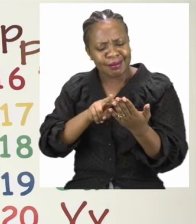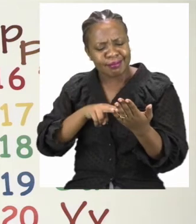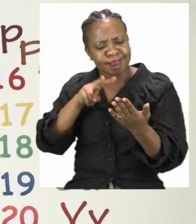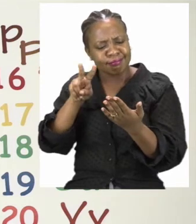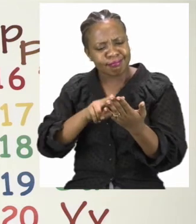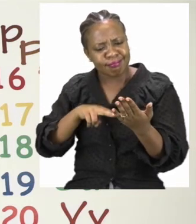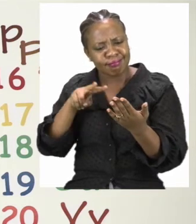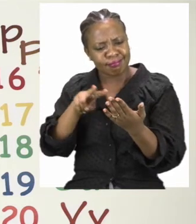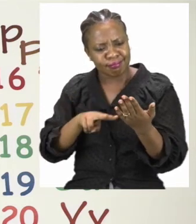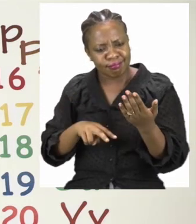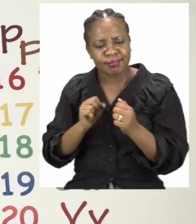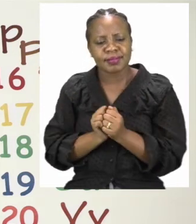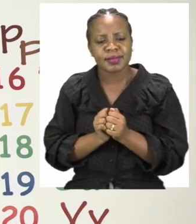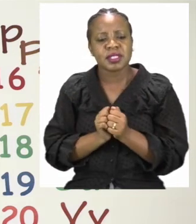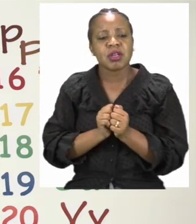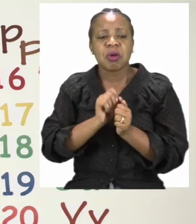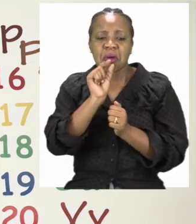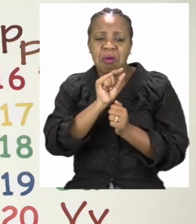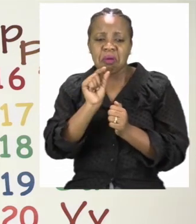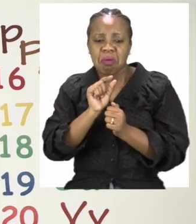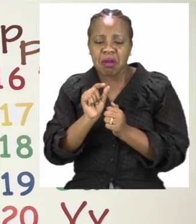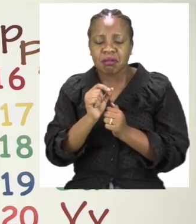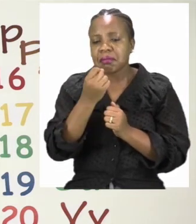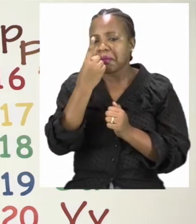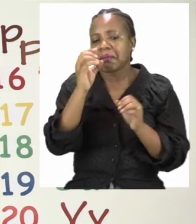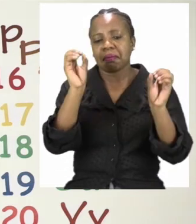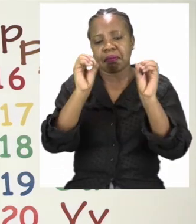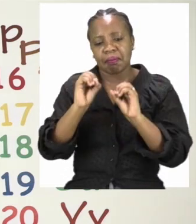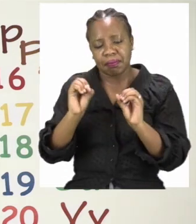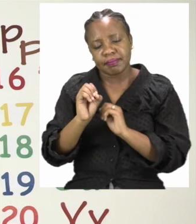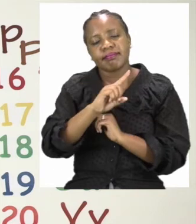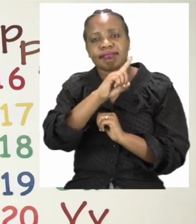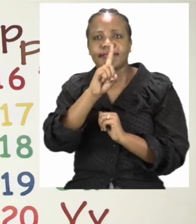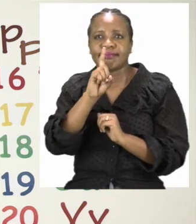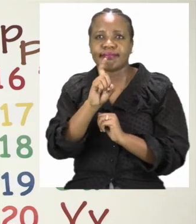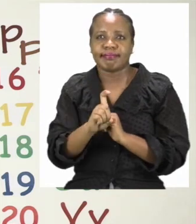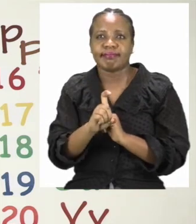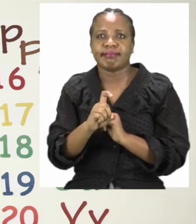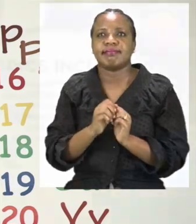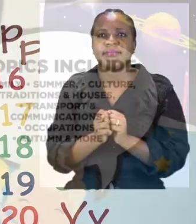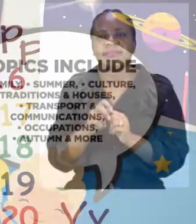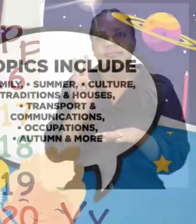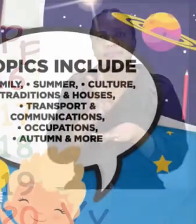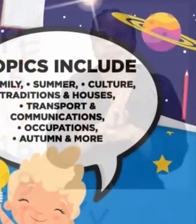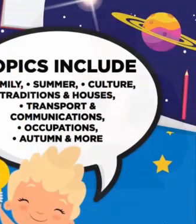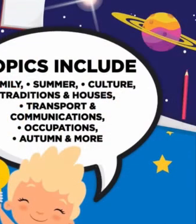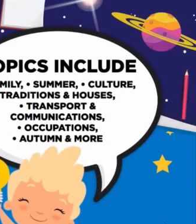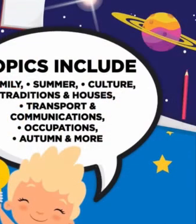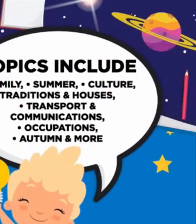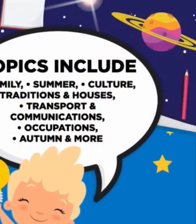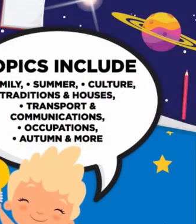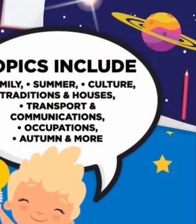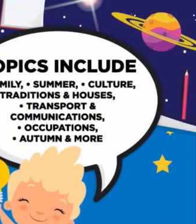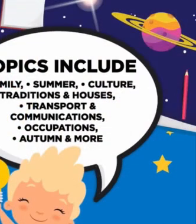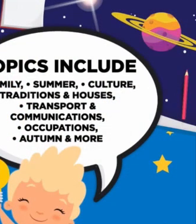ask if you don't know the meaning of certain words, and I'll see you after the advert break. Do you have